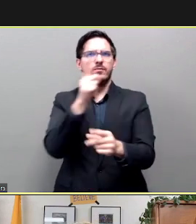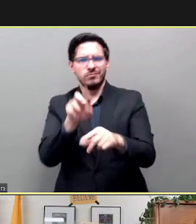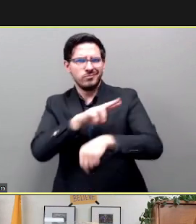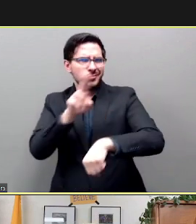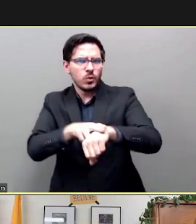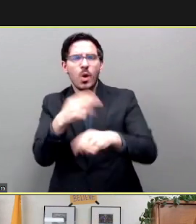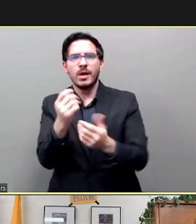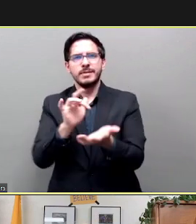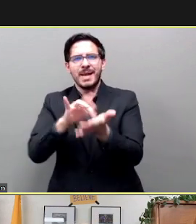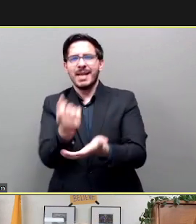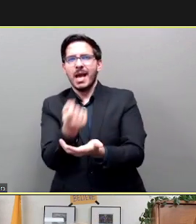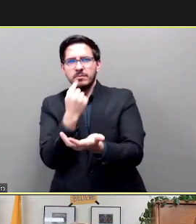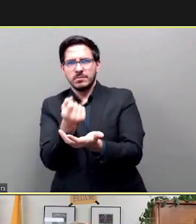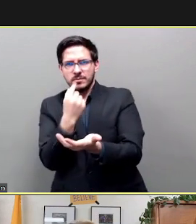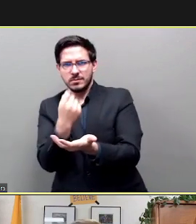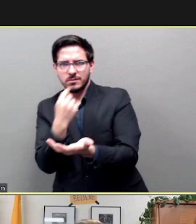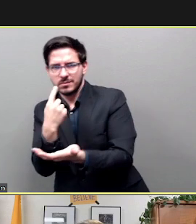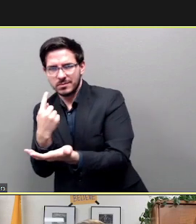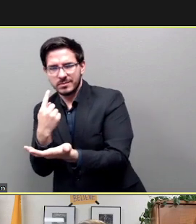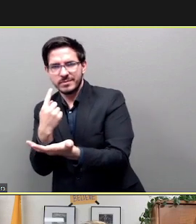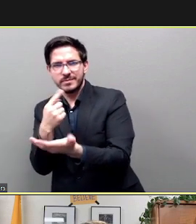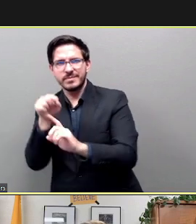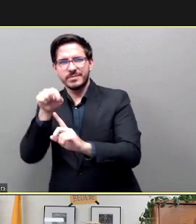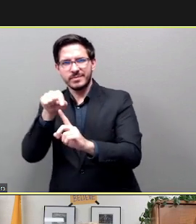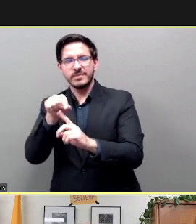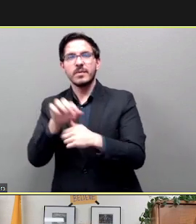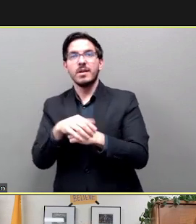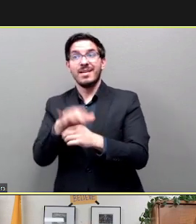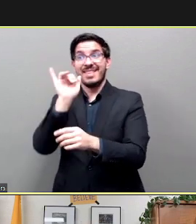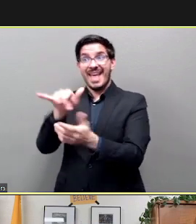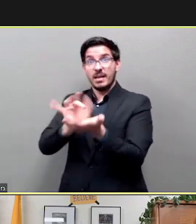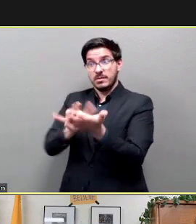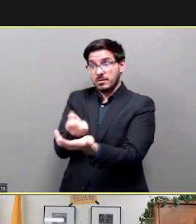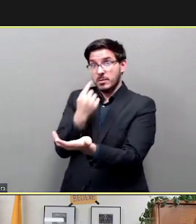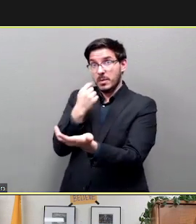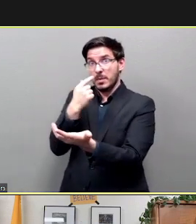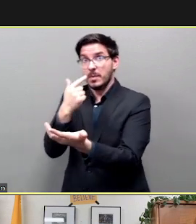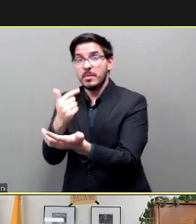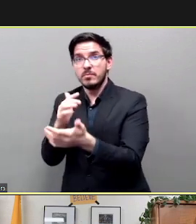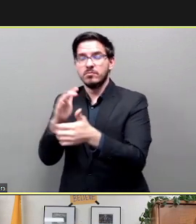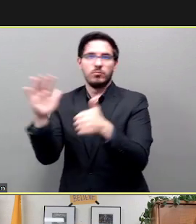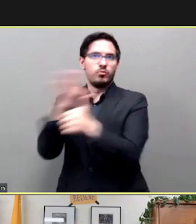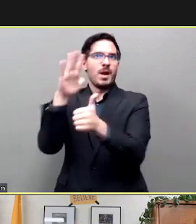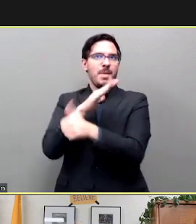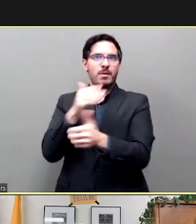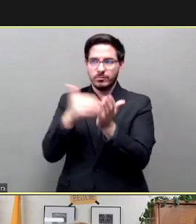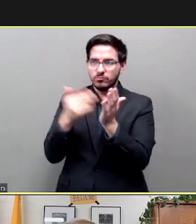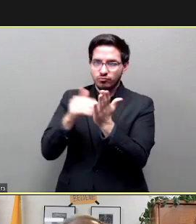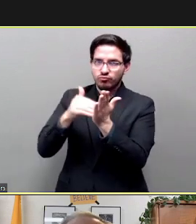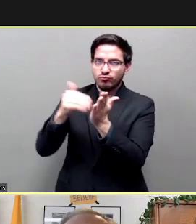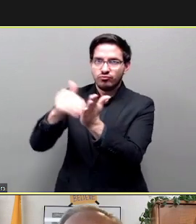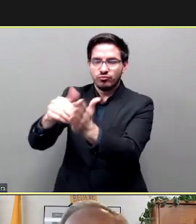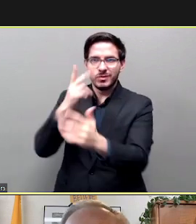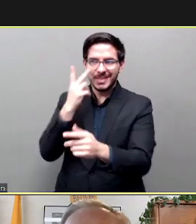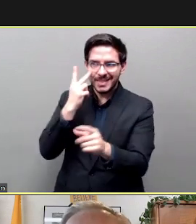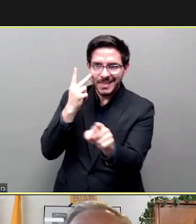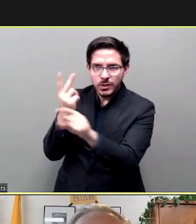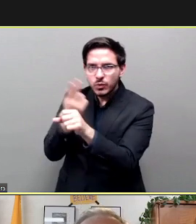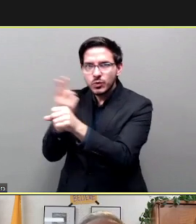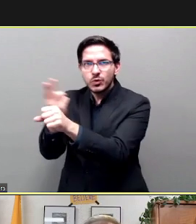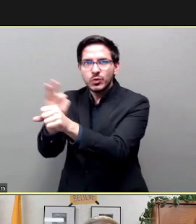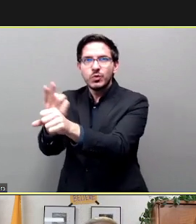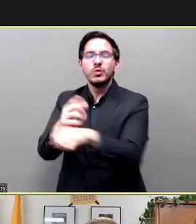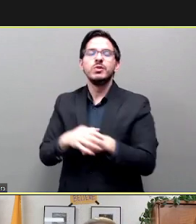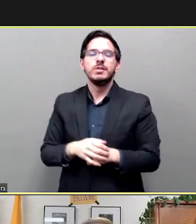have become, because of this, the mainstay of treatment in New Mexico, is doing very, very well in getting oral treatments to